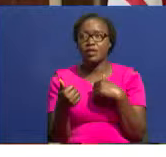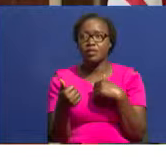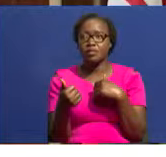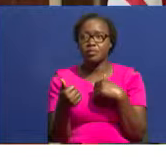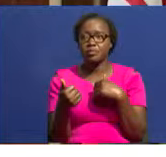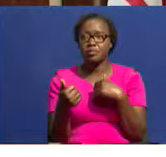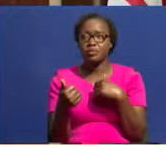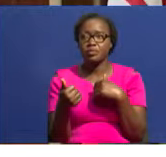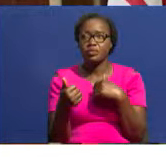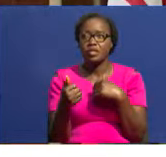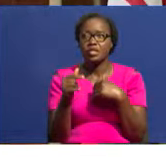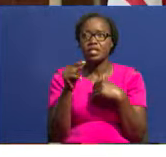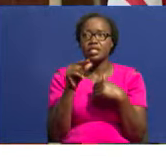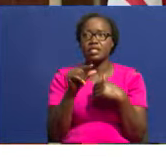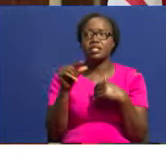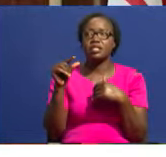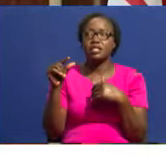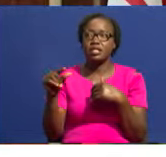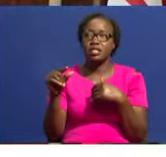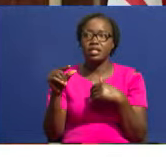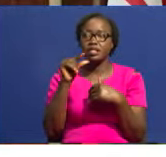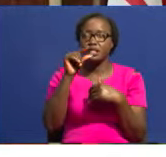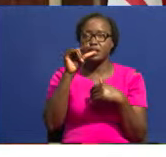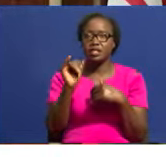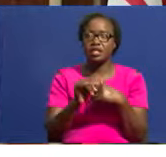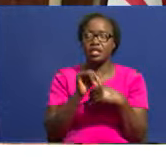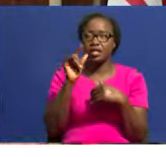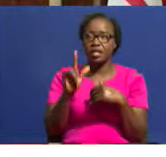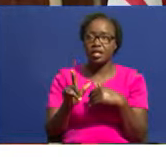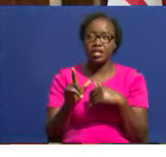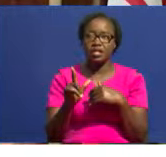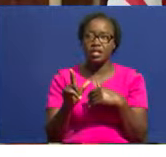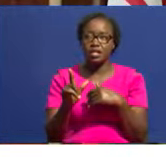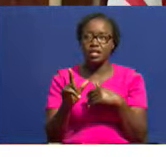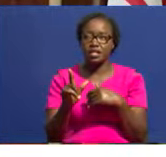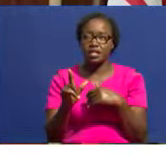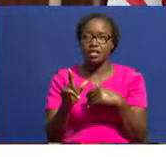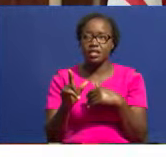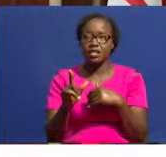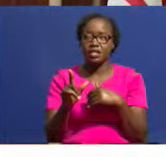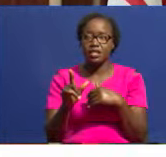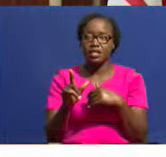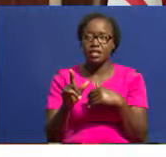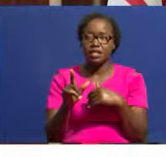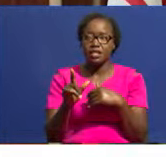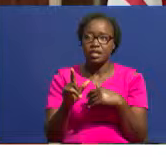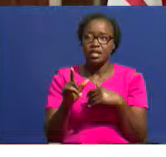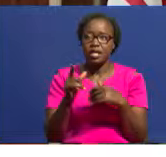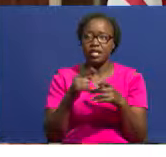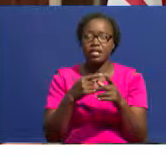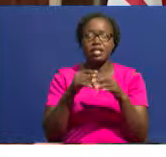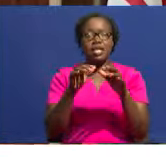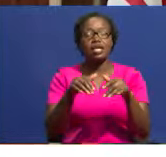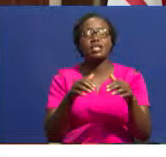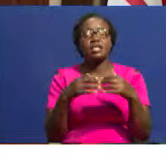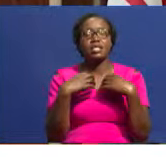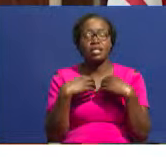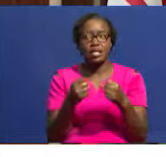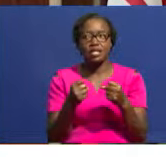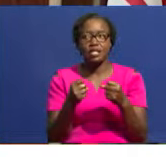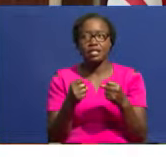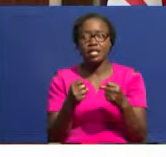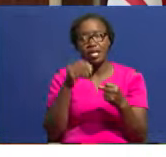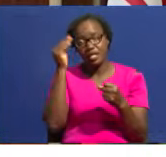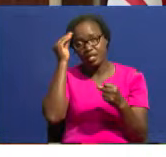what we say GJLOs, governance, justice, law and order, that brings in all the, you know, then agriculture, then health,